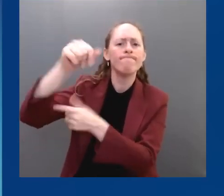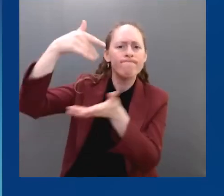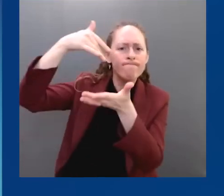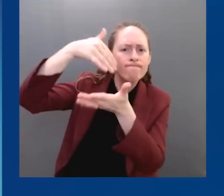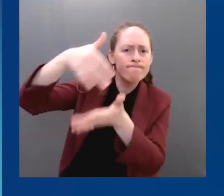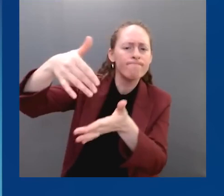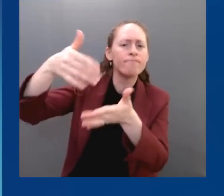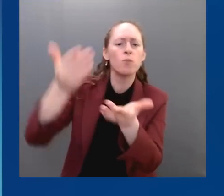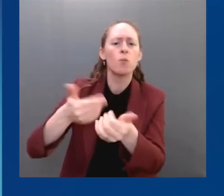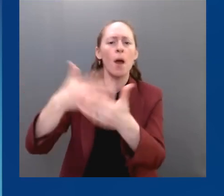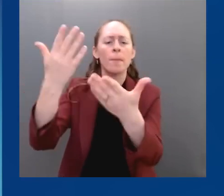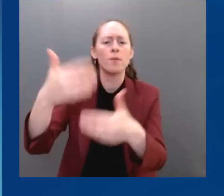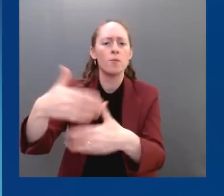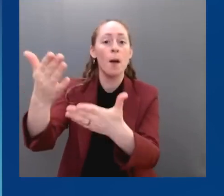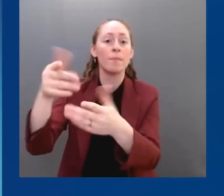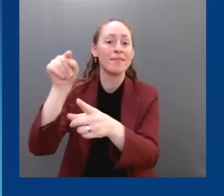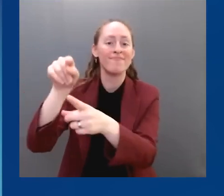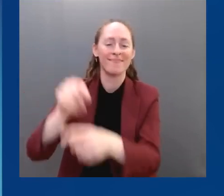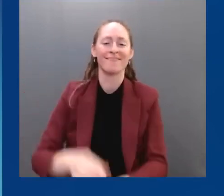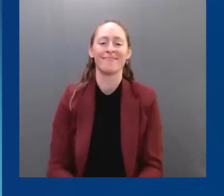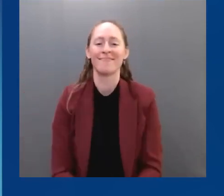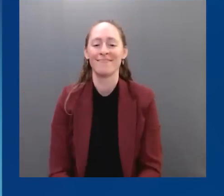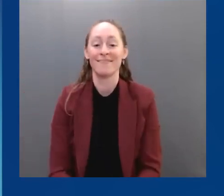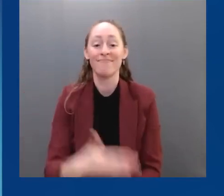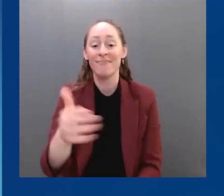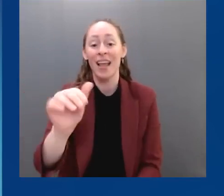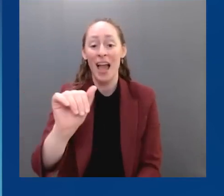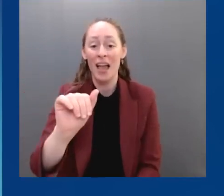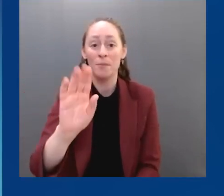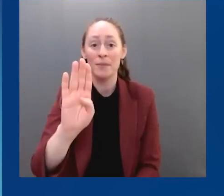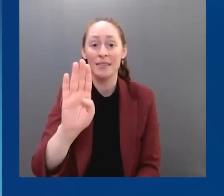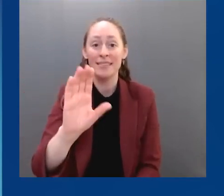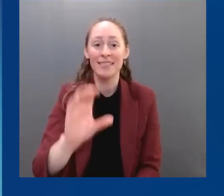Thank you. Let's go to Cheyenne Hazlitt, ABC.